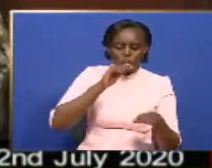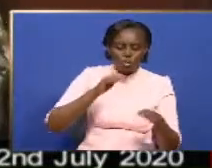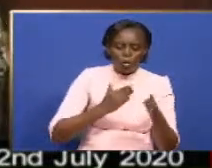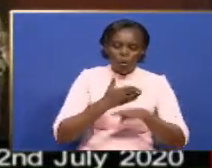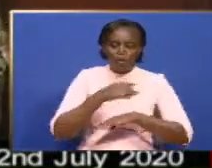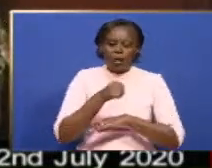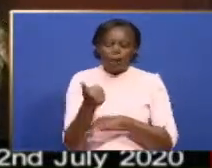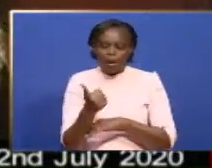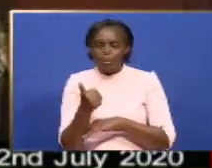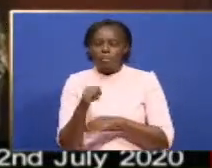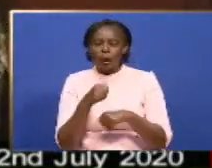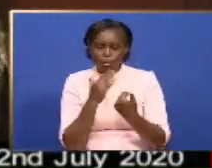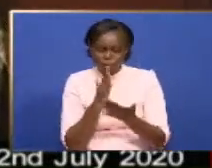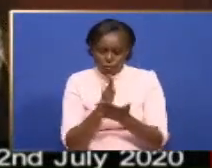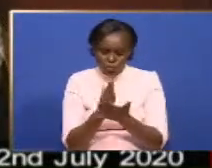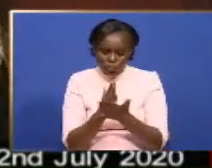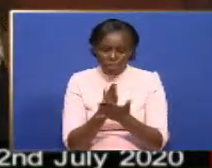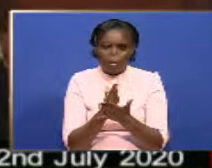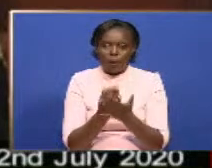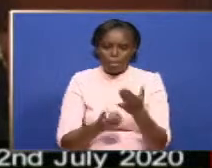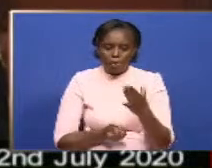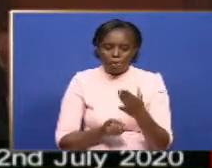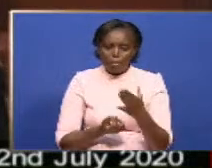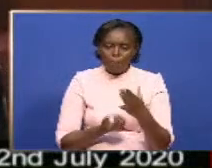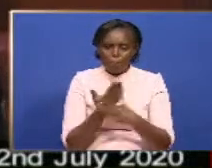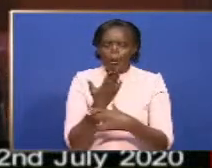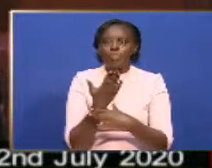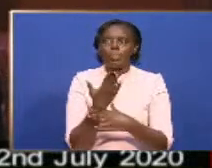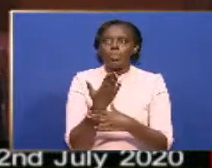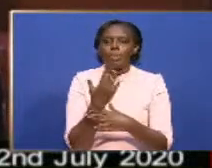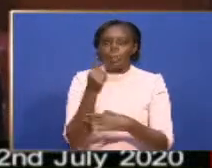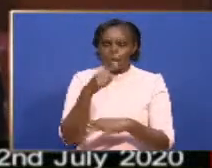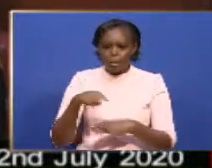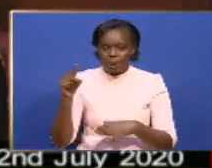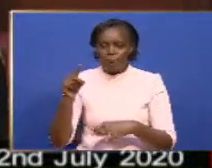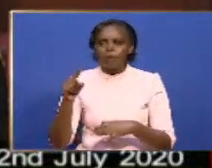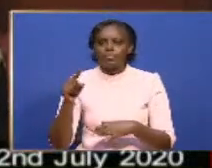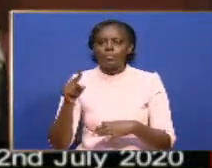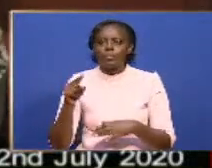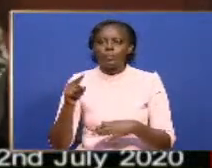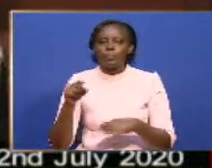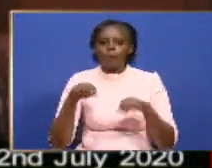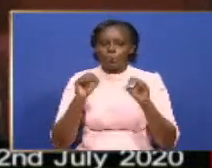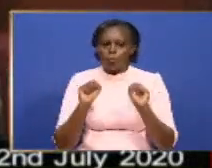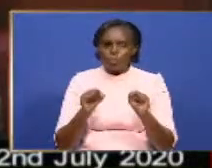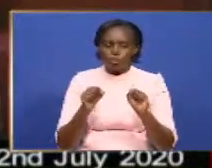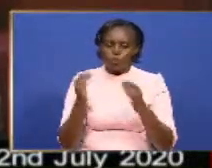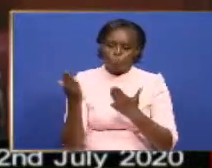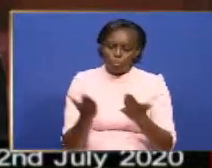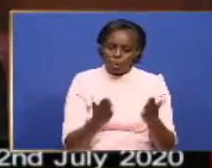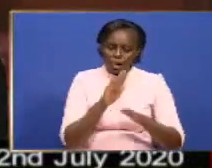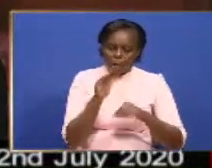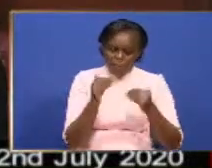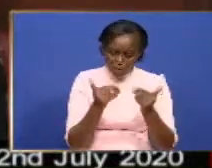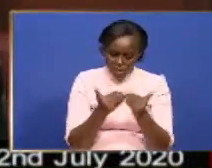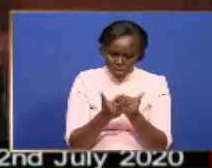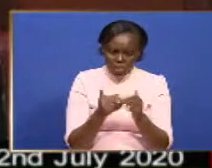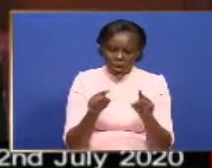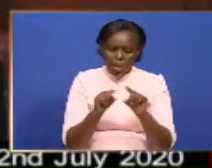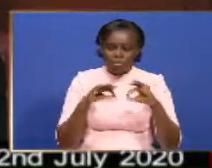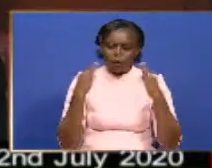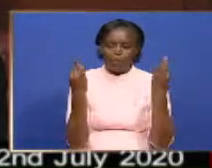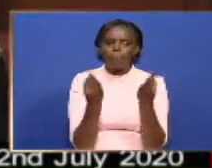that whatever is being said should be right and correct, so that we accommodate them as a